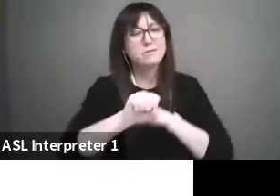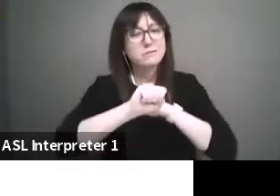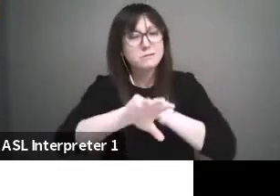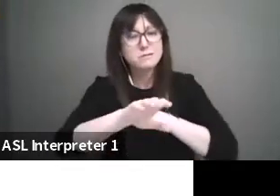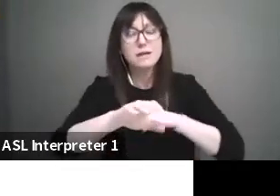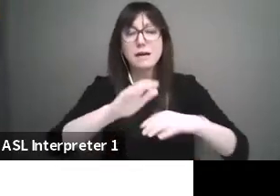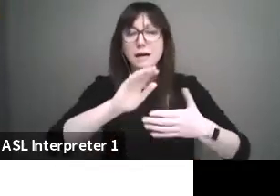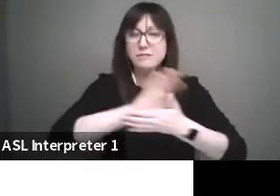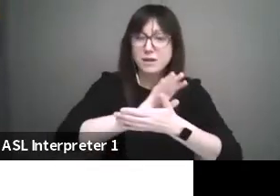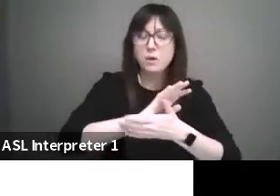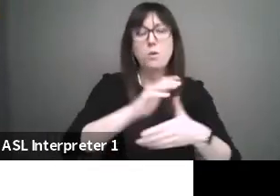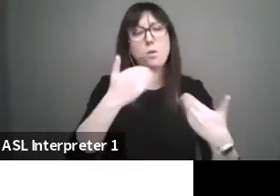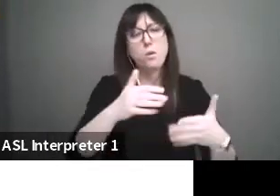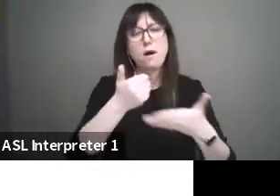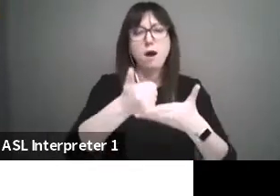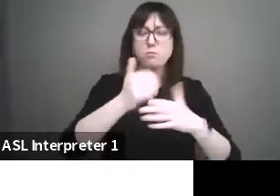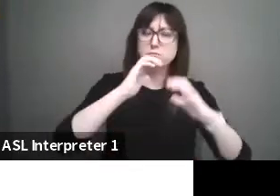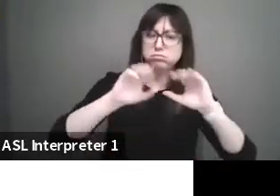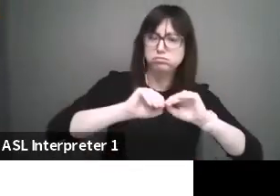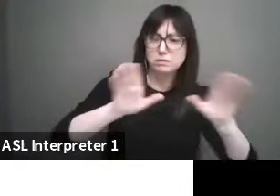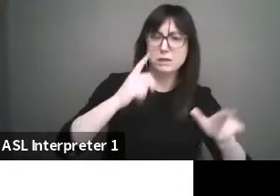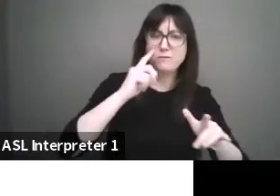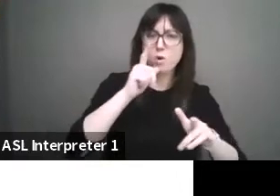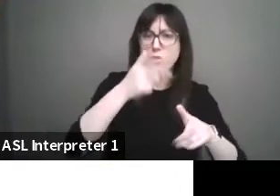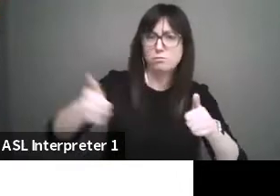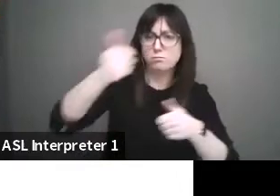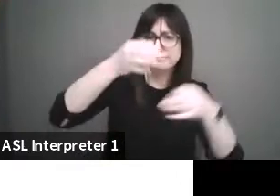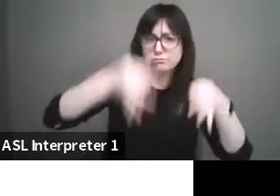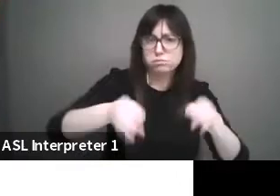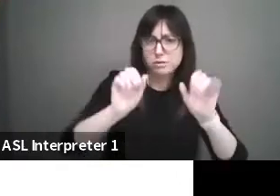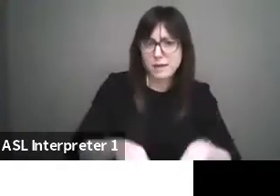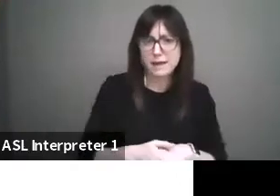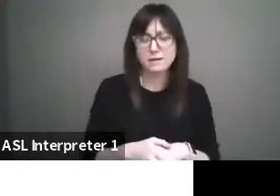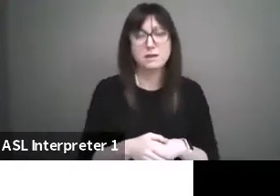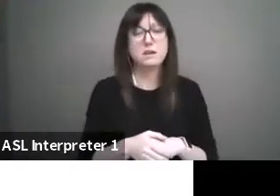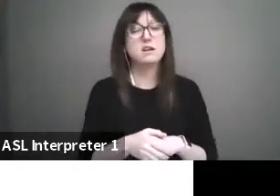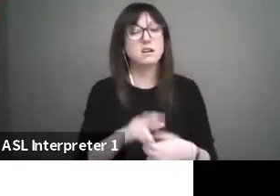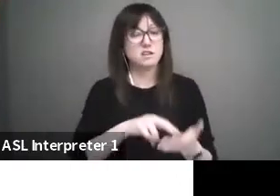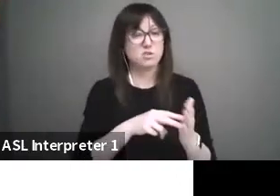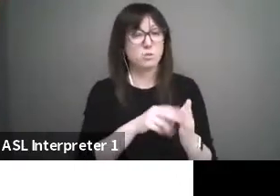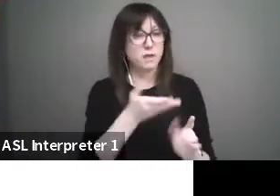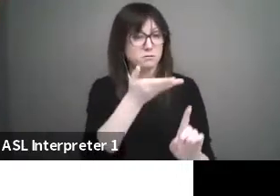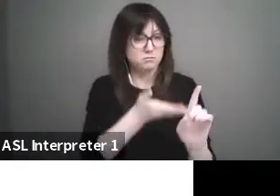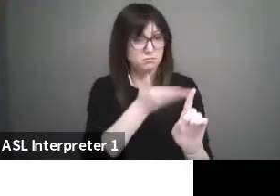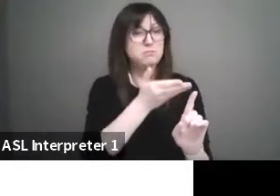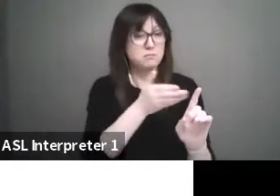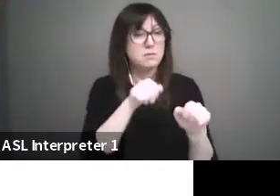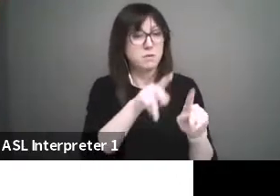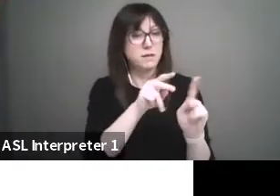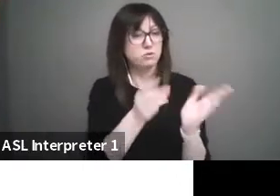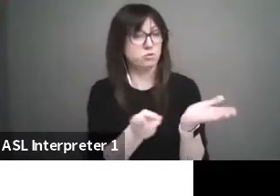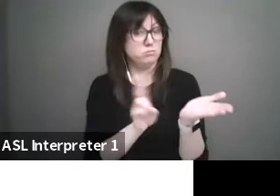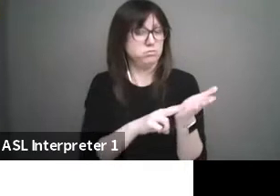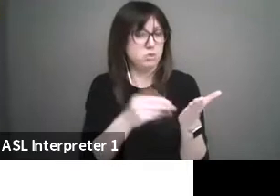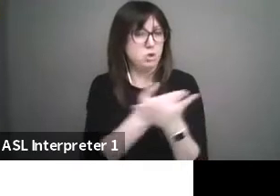or decision maker. So instead of allowing the champion in that account to close the deal for you,